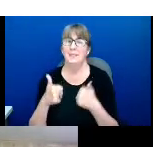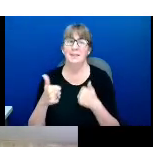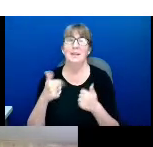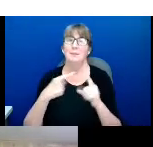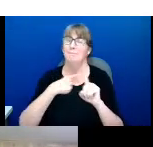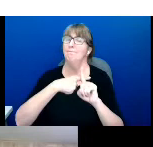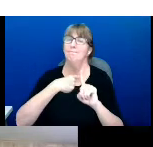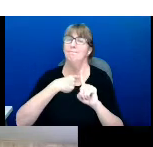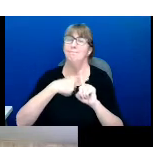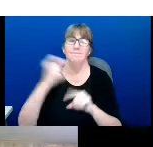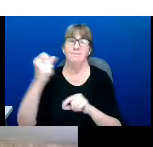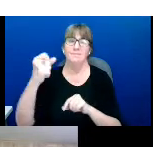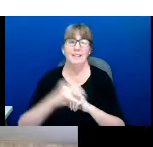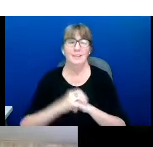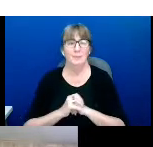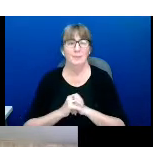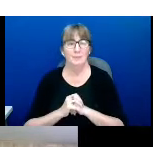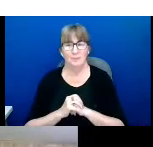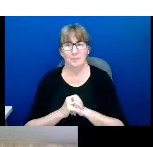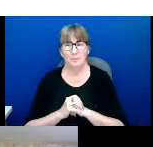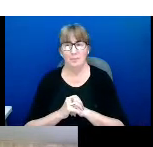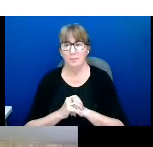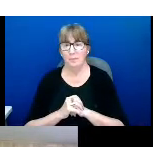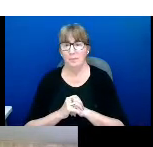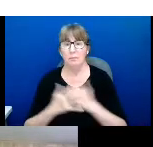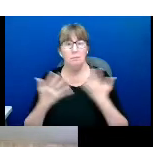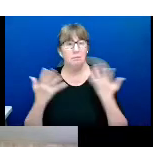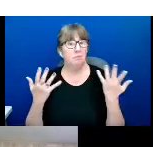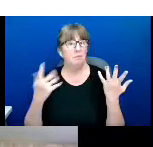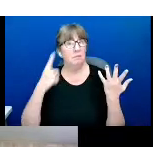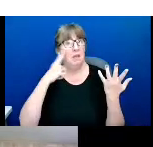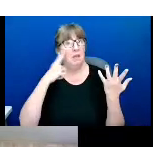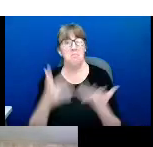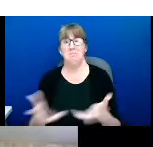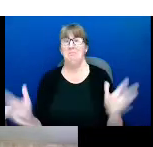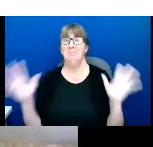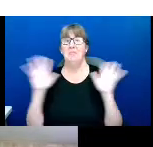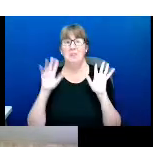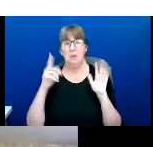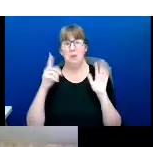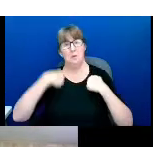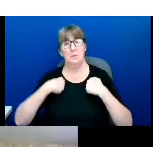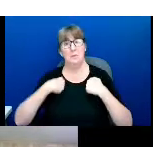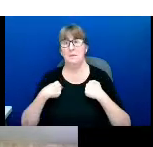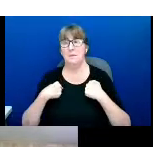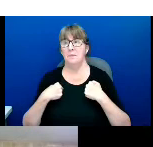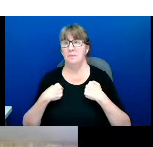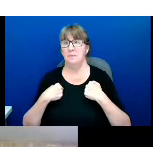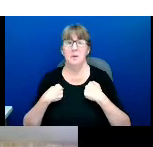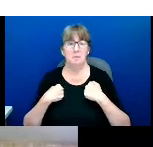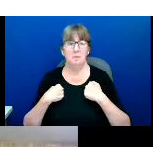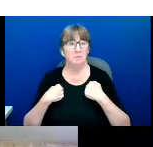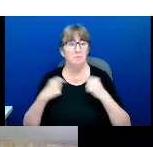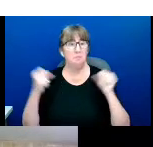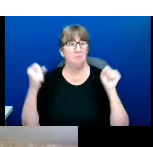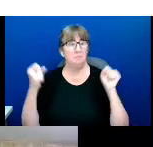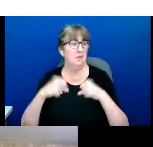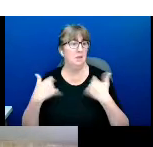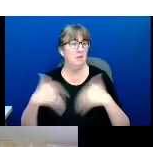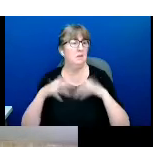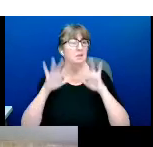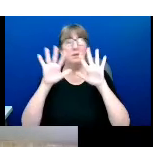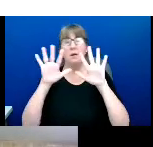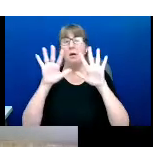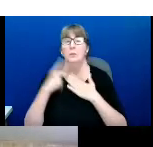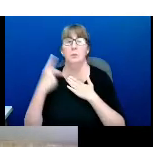So I think that's really all I have. But yeah, it's an awesome program, and